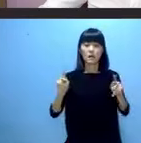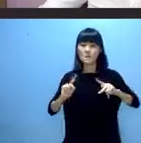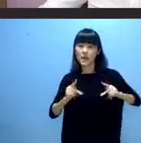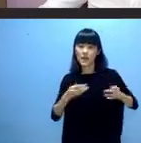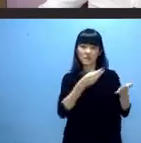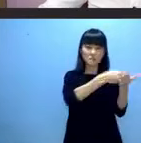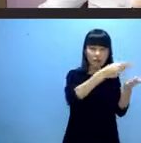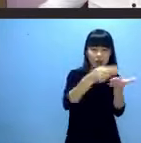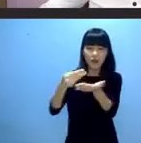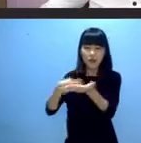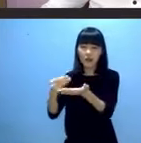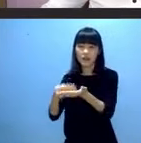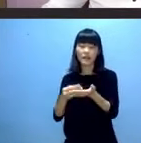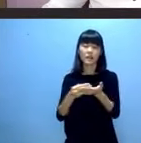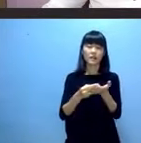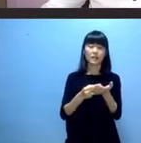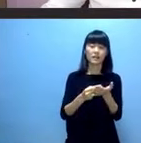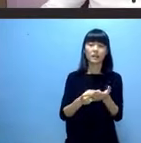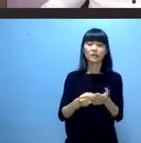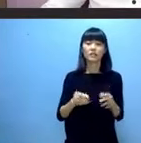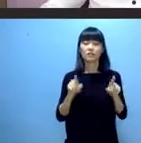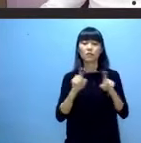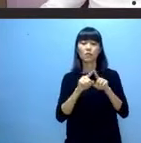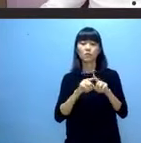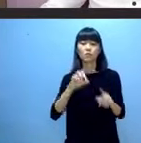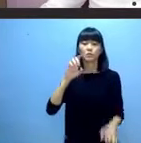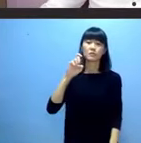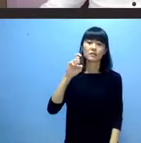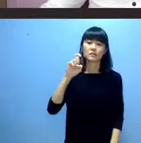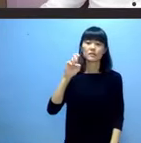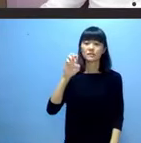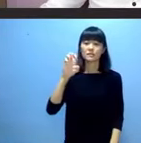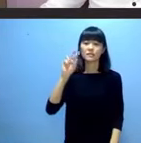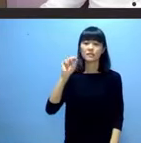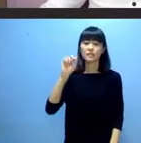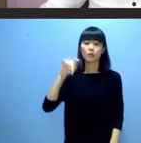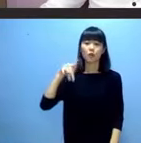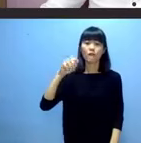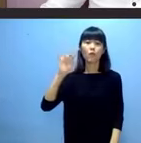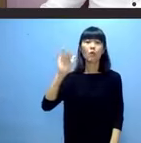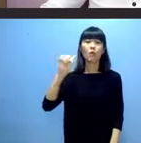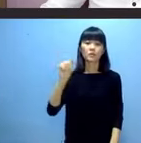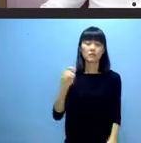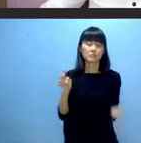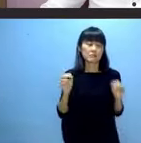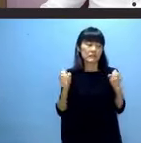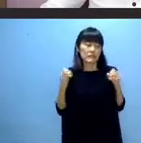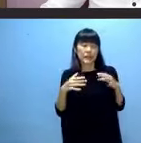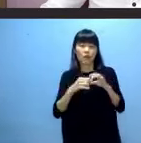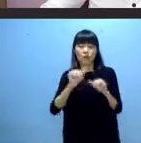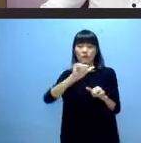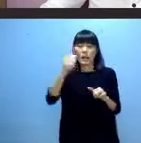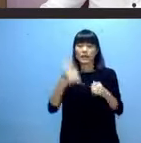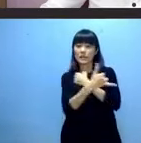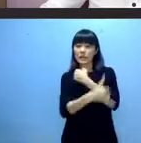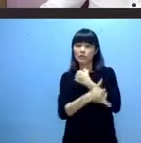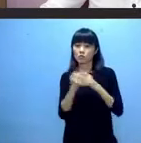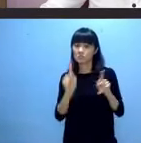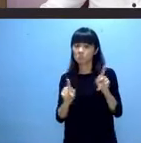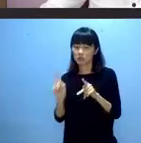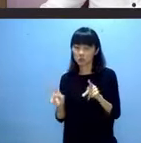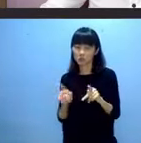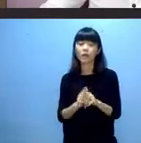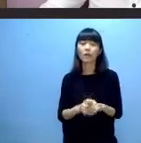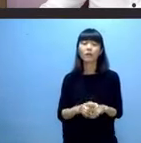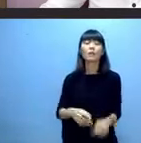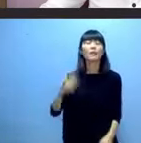you know, xenophobia as well. And I was just thinking, what are some of the narratives that were going through these people's heads while they were doing these